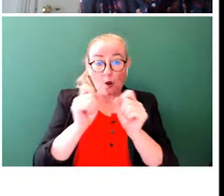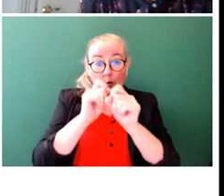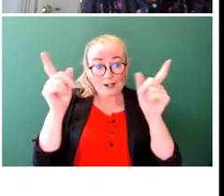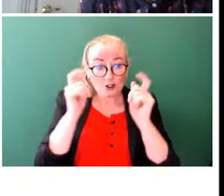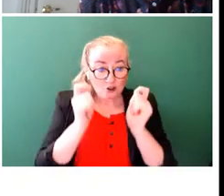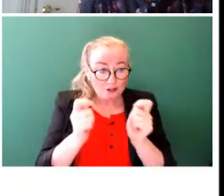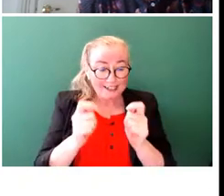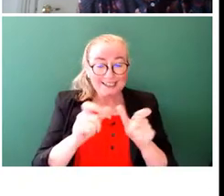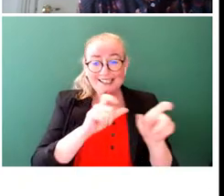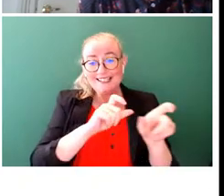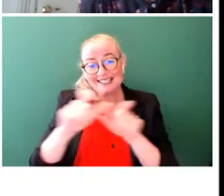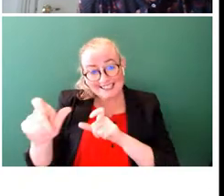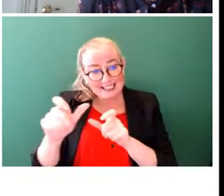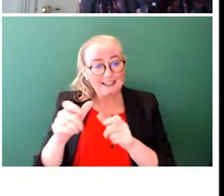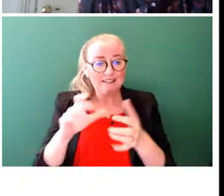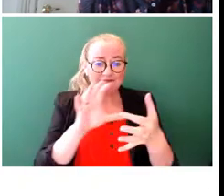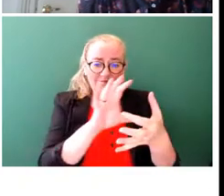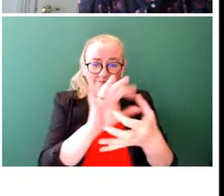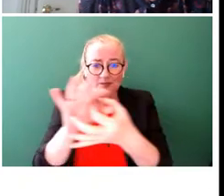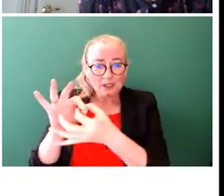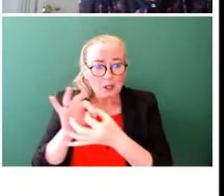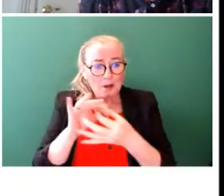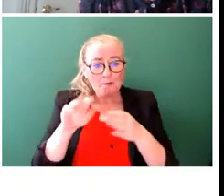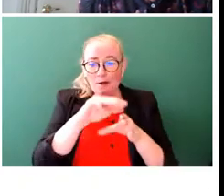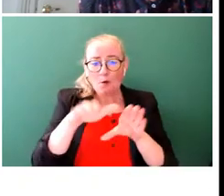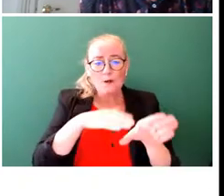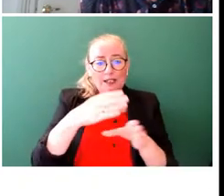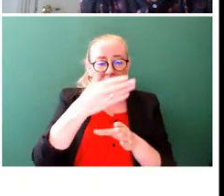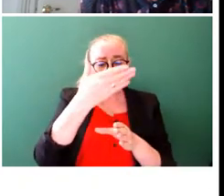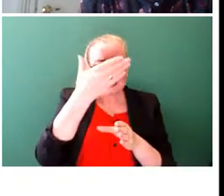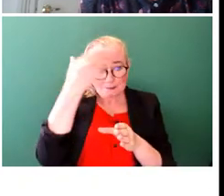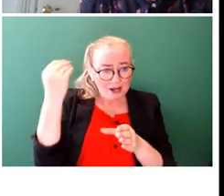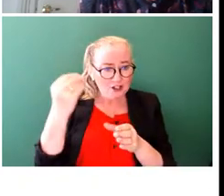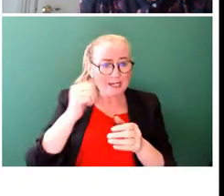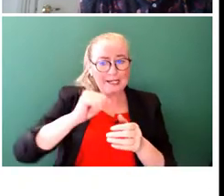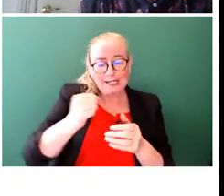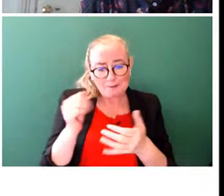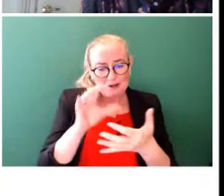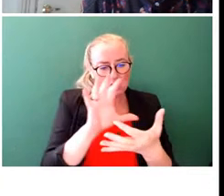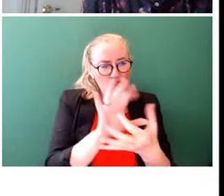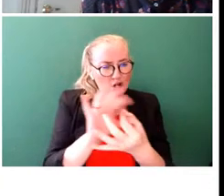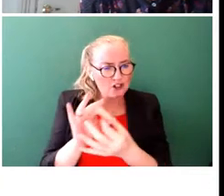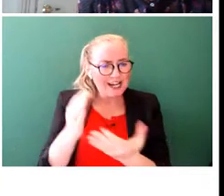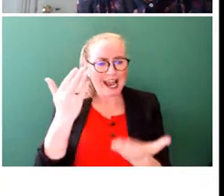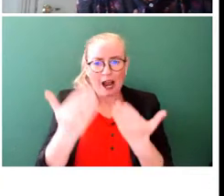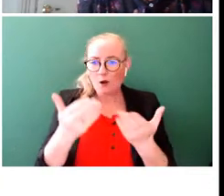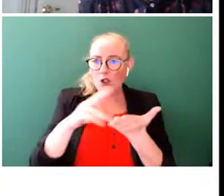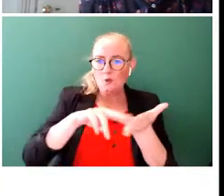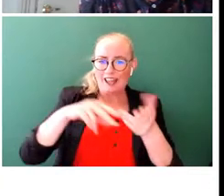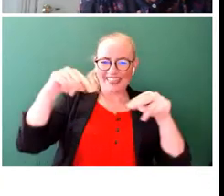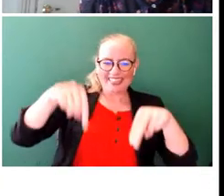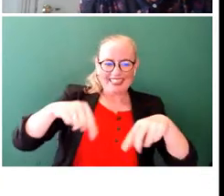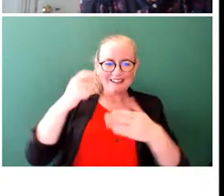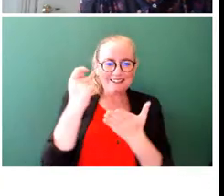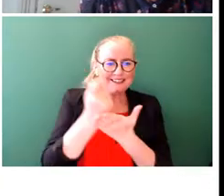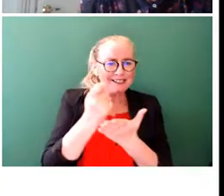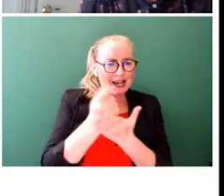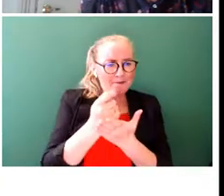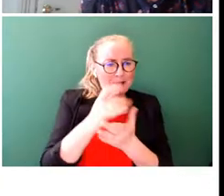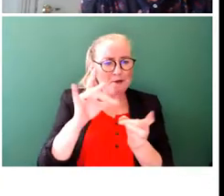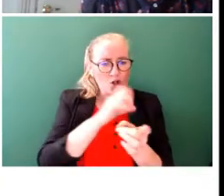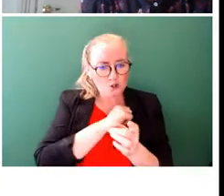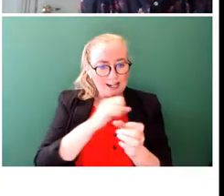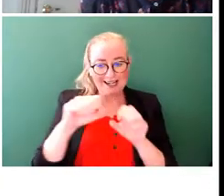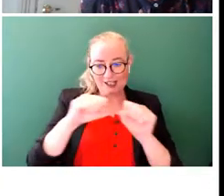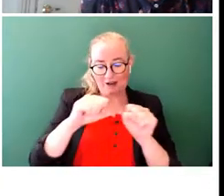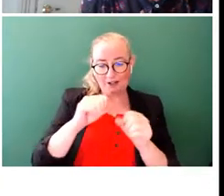by phone to people with dementia. And they were staying in touch and looking at how can they use this time to actually make their services